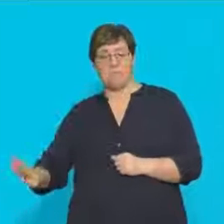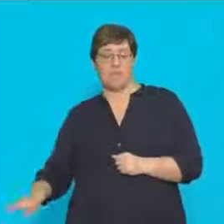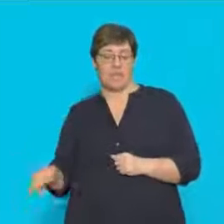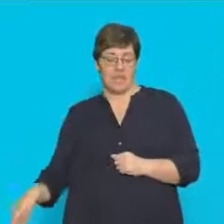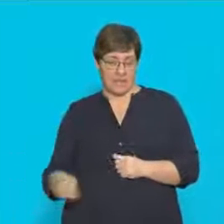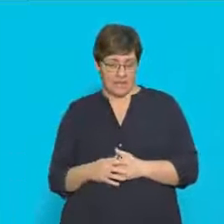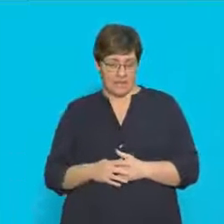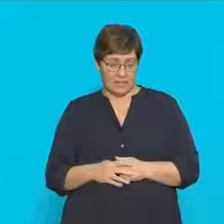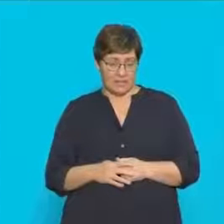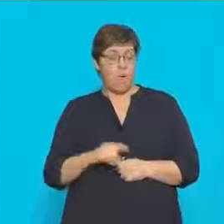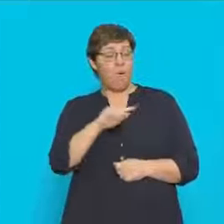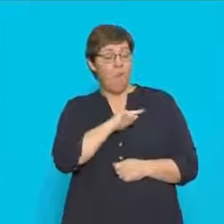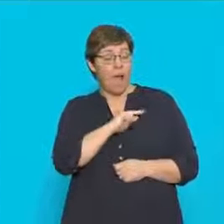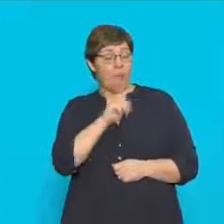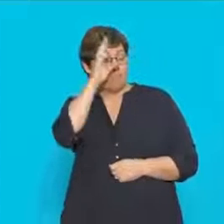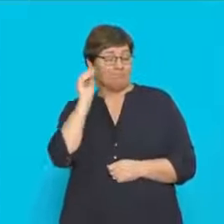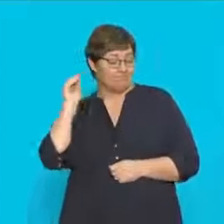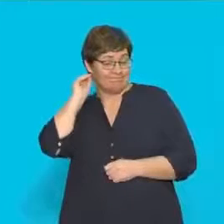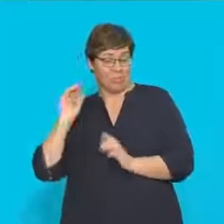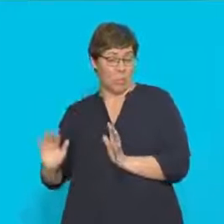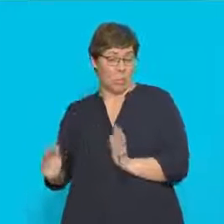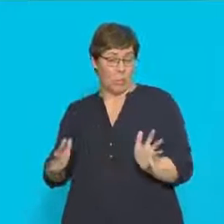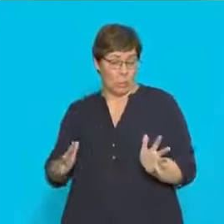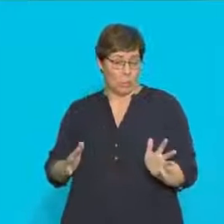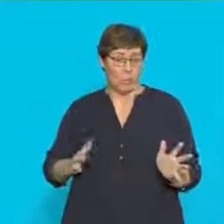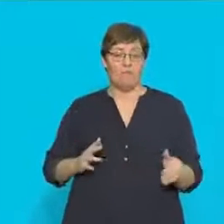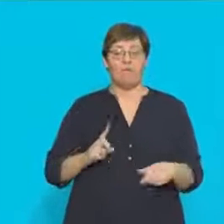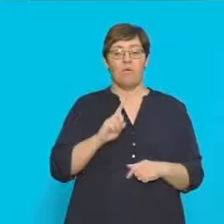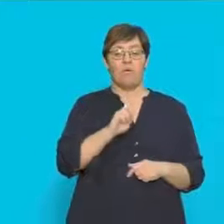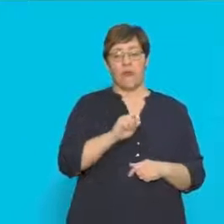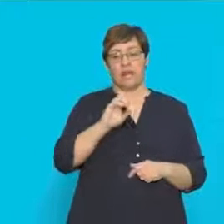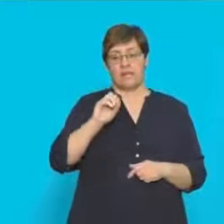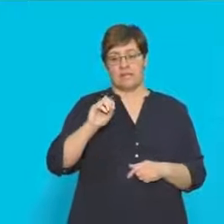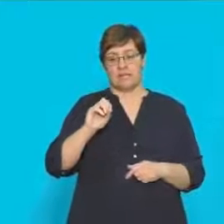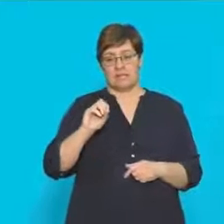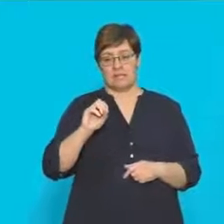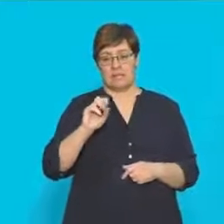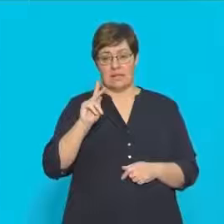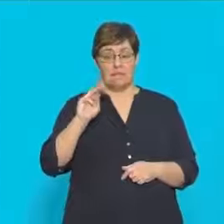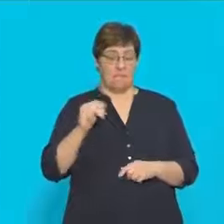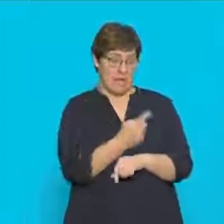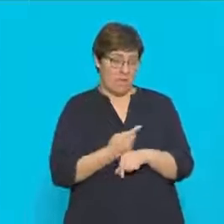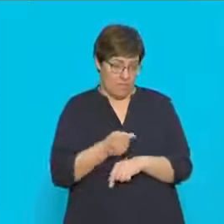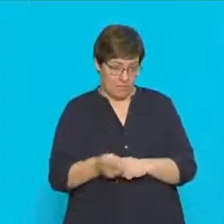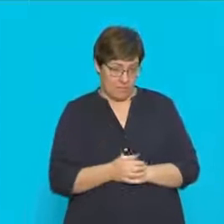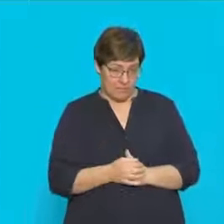destination at B, taking into account the wind force coming in that direction at